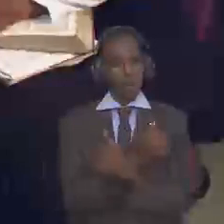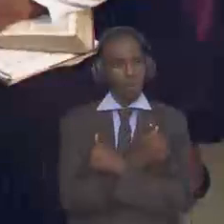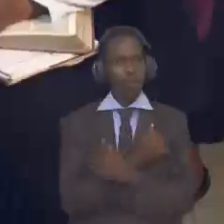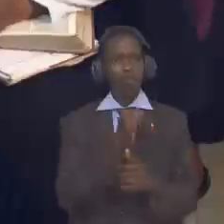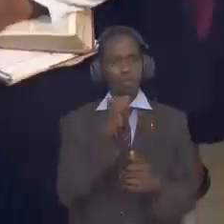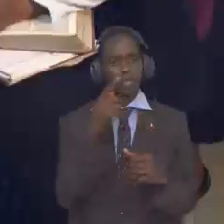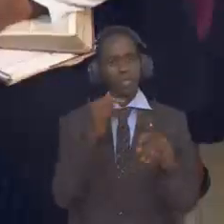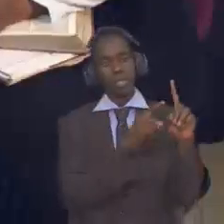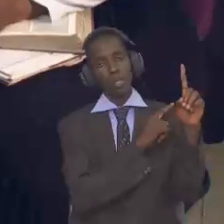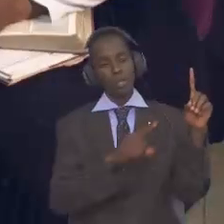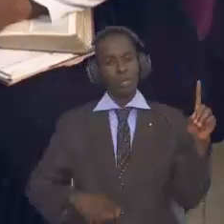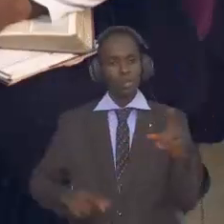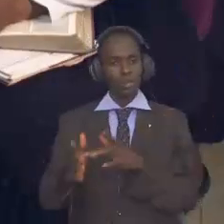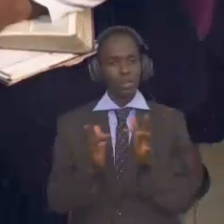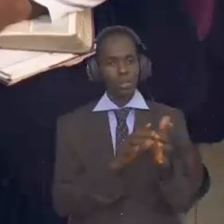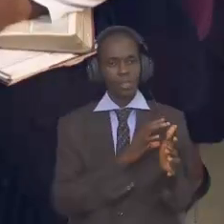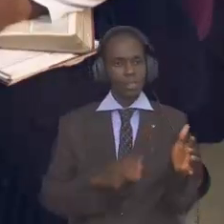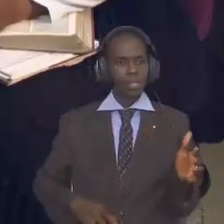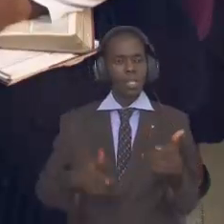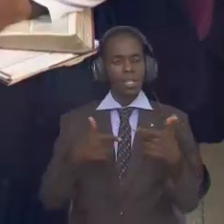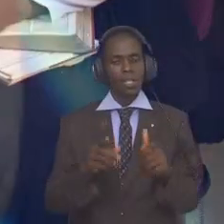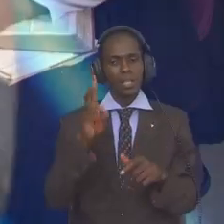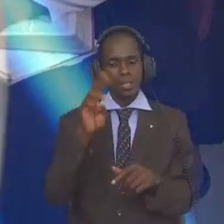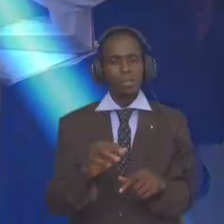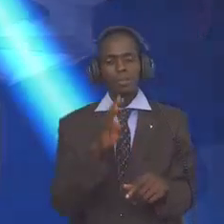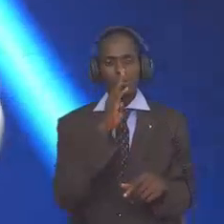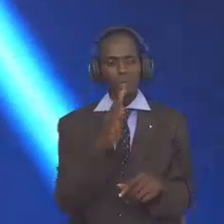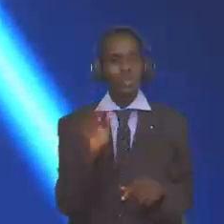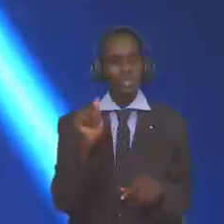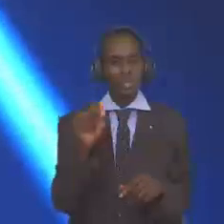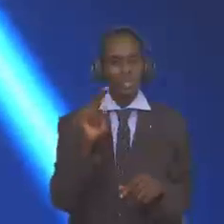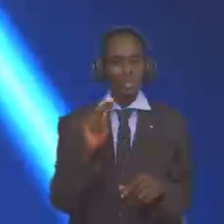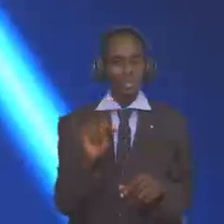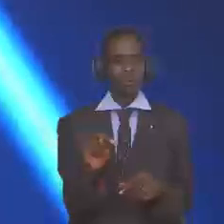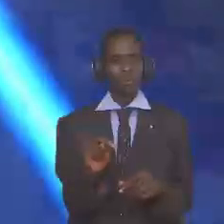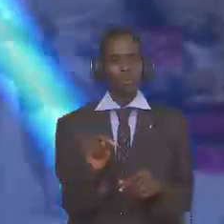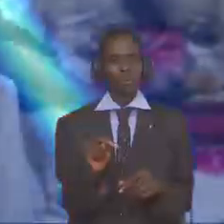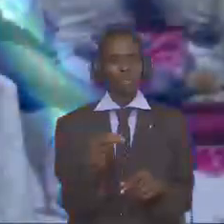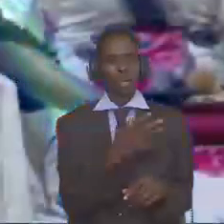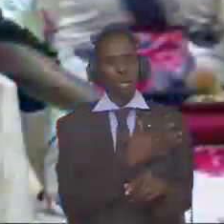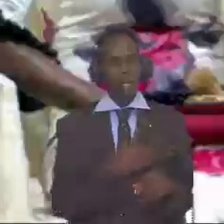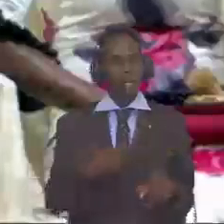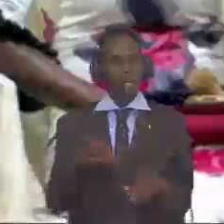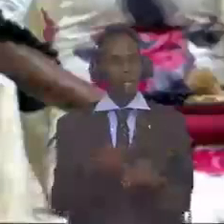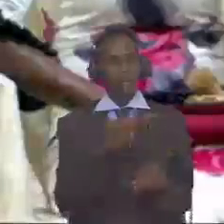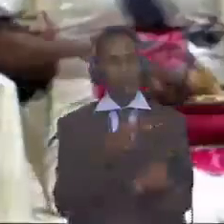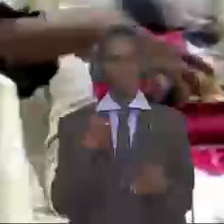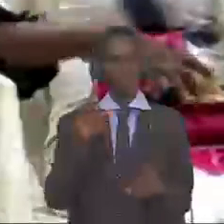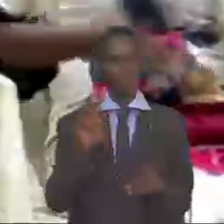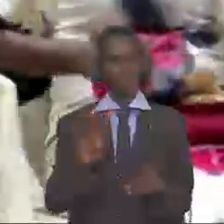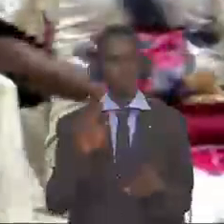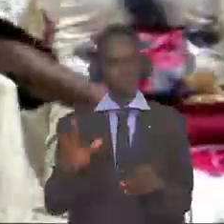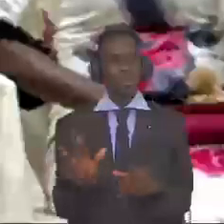Lord Jesus Christ, let him be anathema, maranatha. And in verse 23, it says,